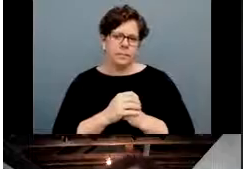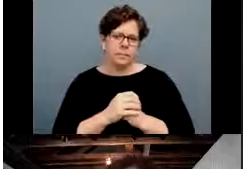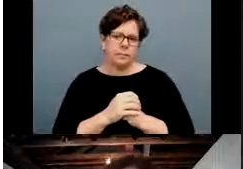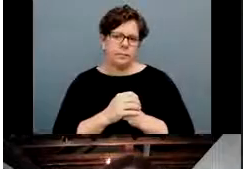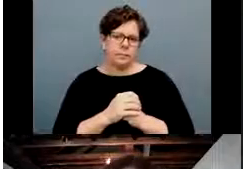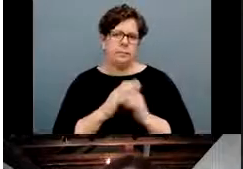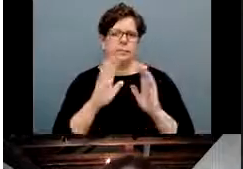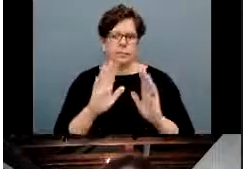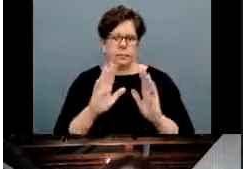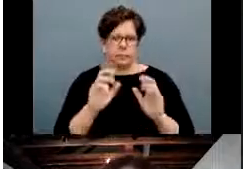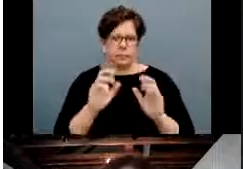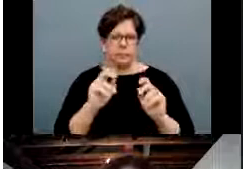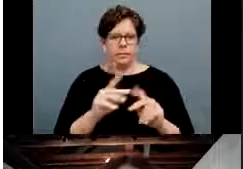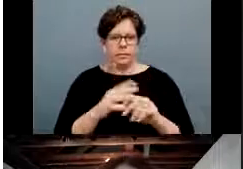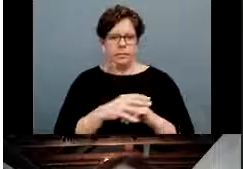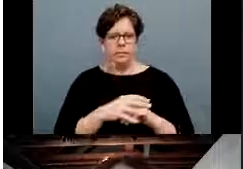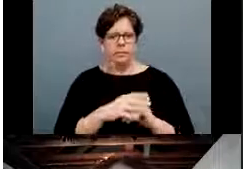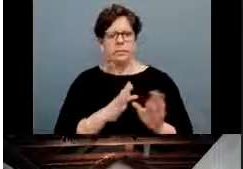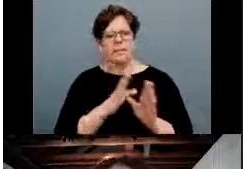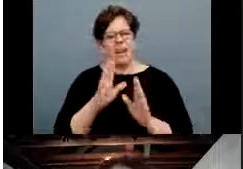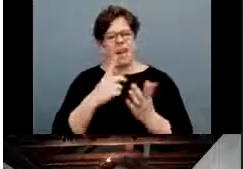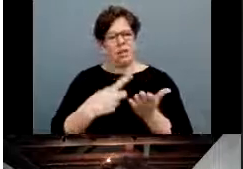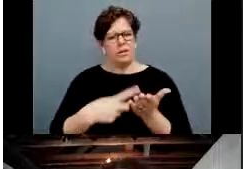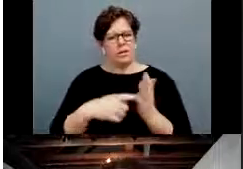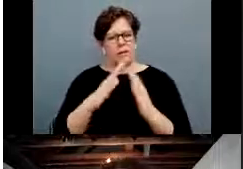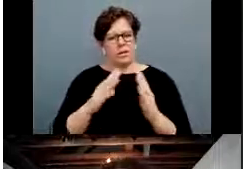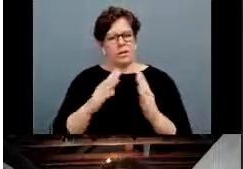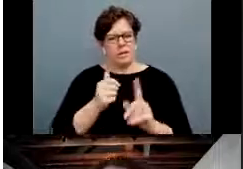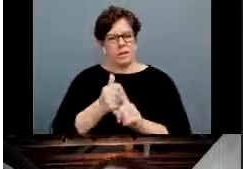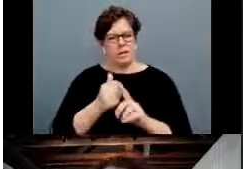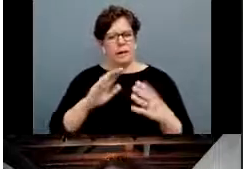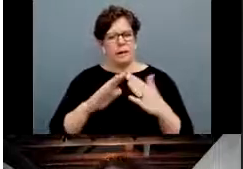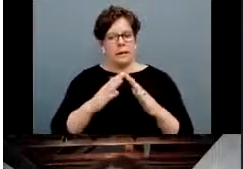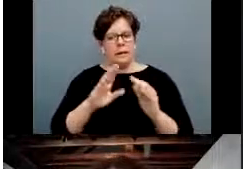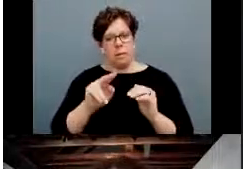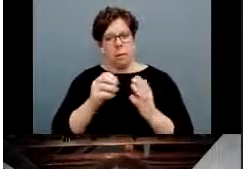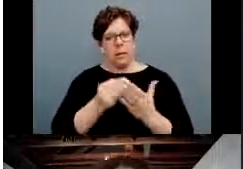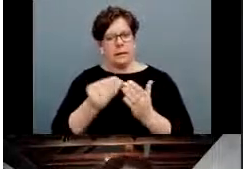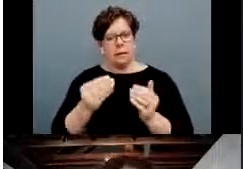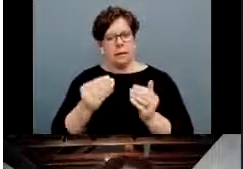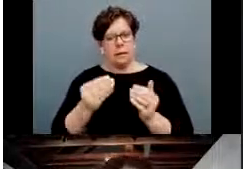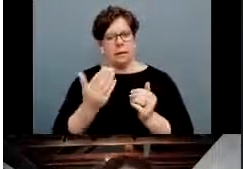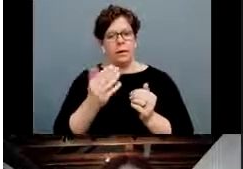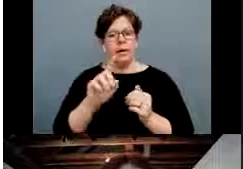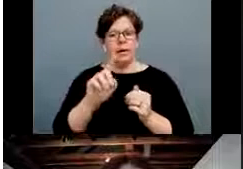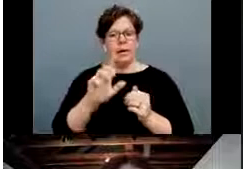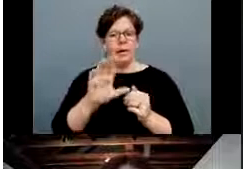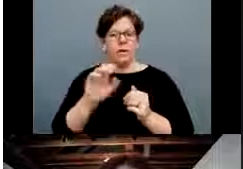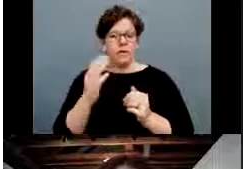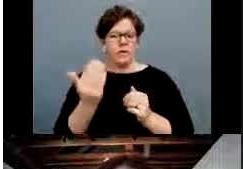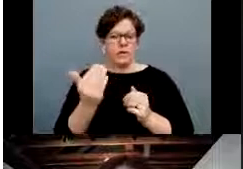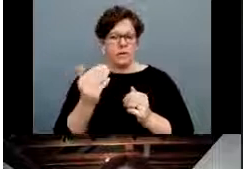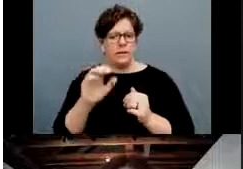Okay, so now onto the house itself. The city of Boise purchased the 5015 Eugene Street property in